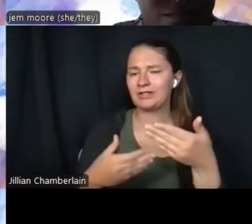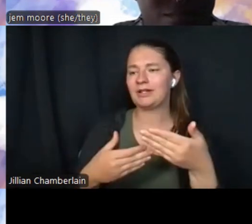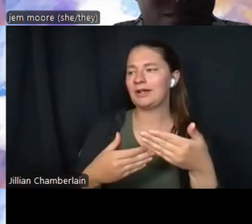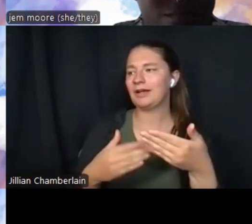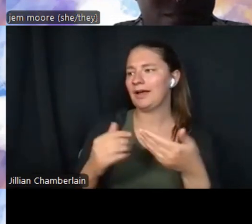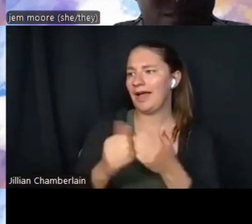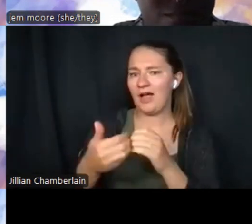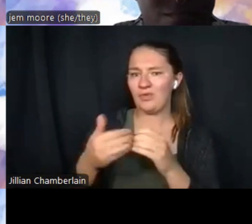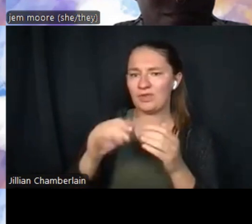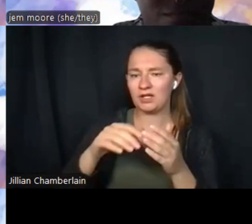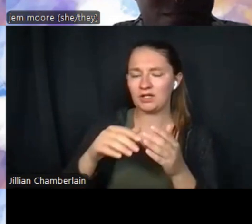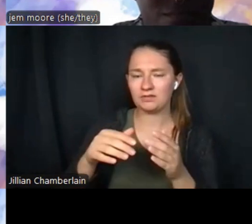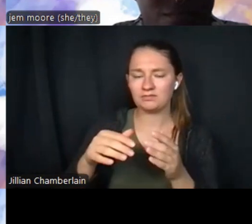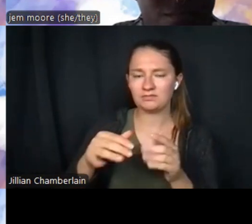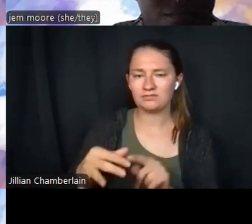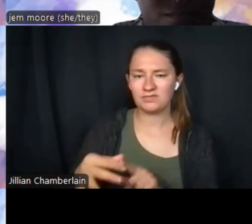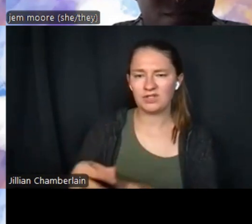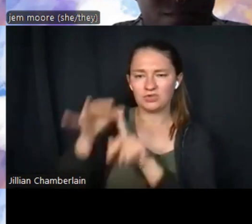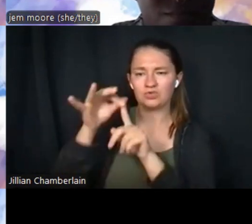exclusion,